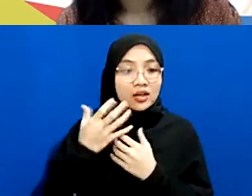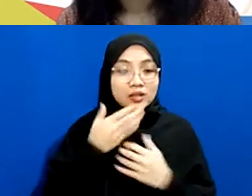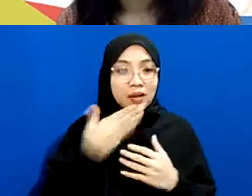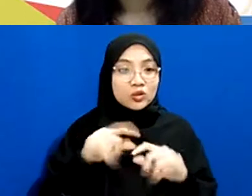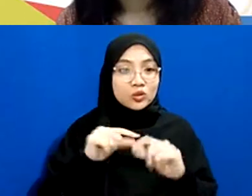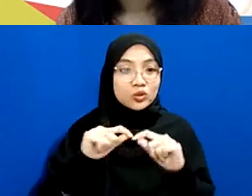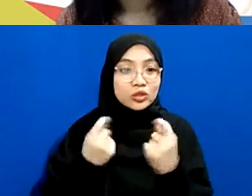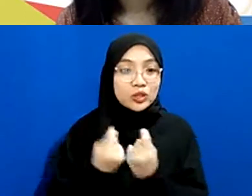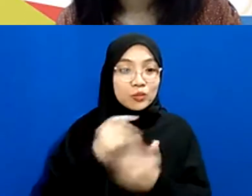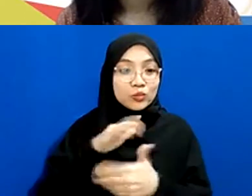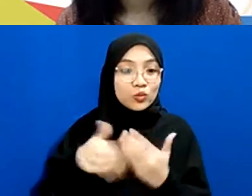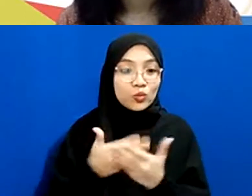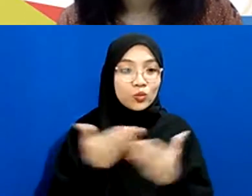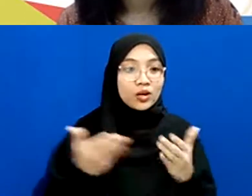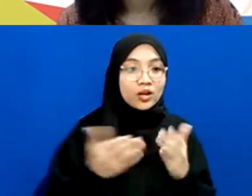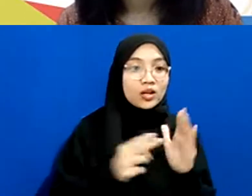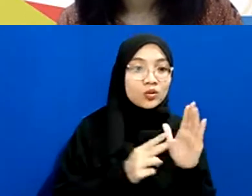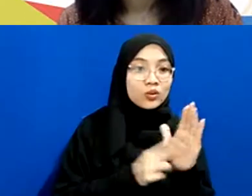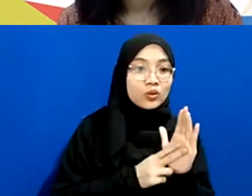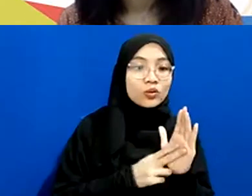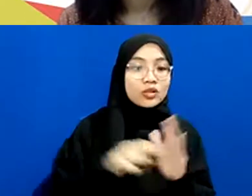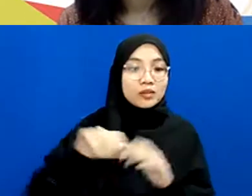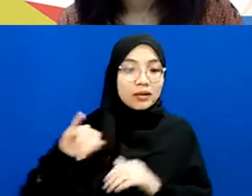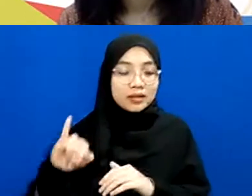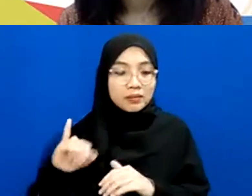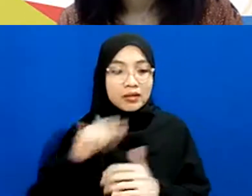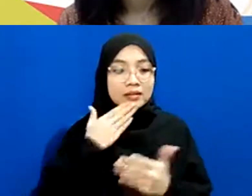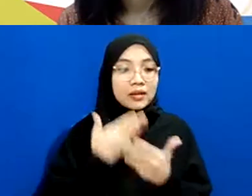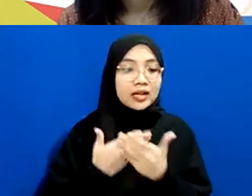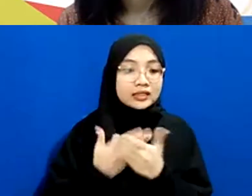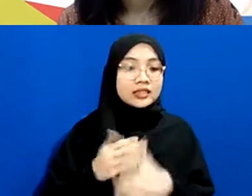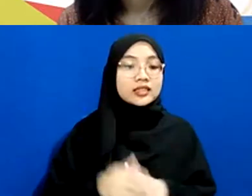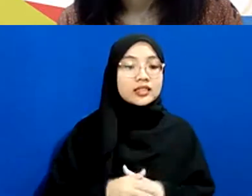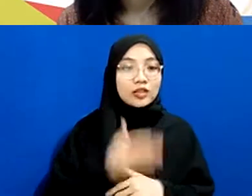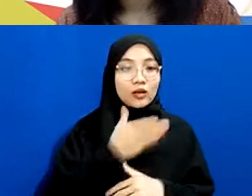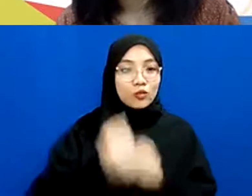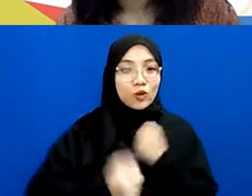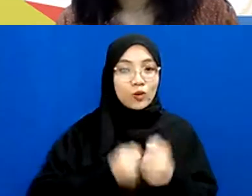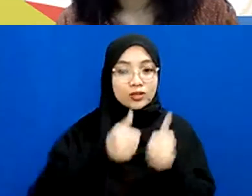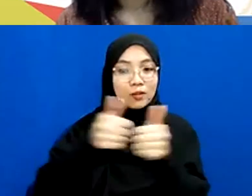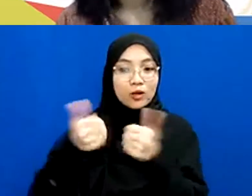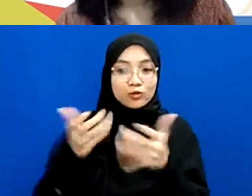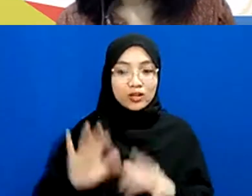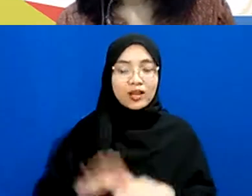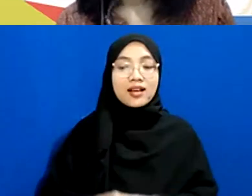Fatima and Imanina. They're doing a great job. Thank you, guys. Thank